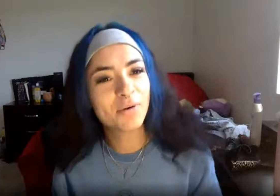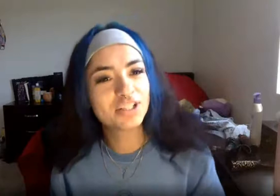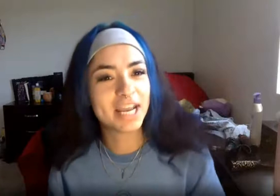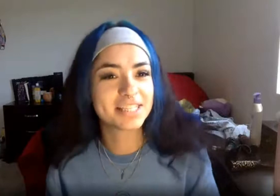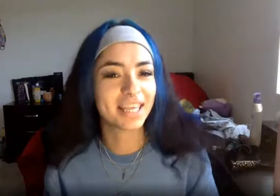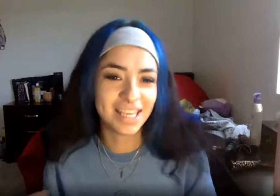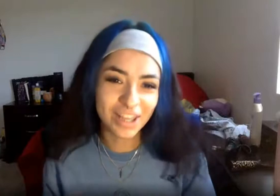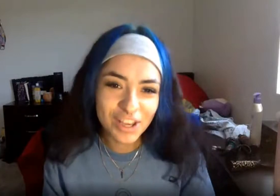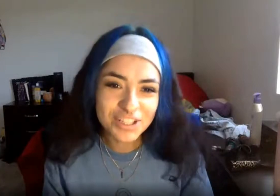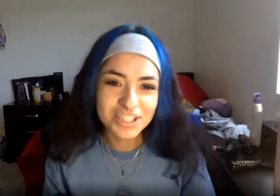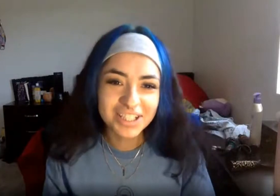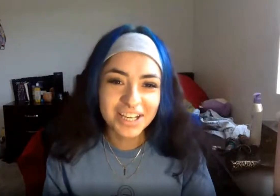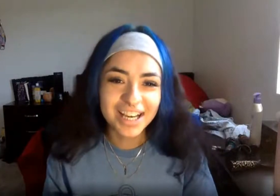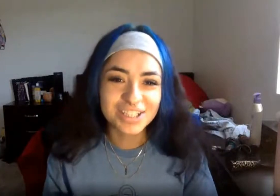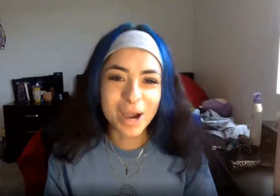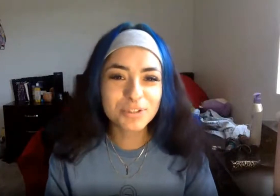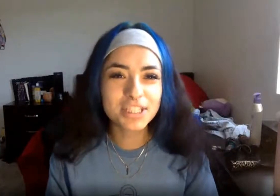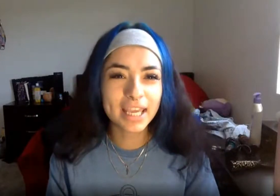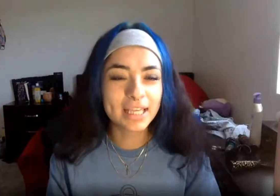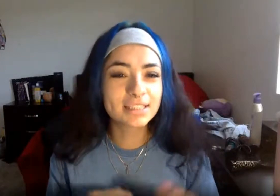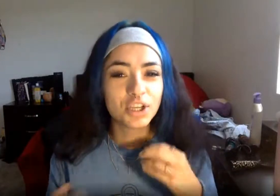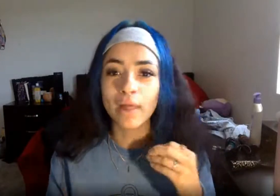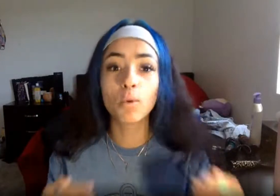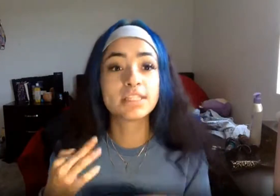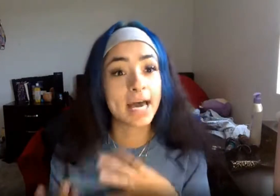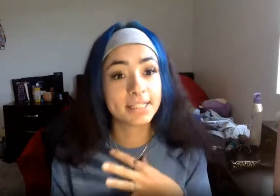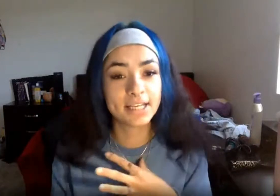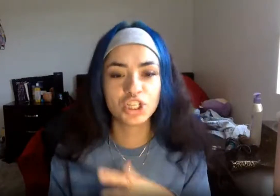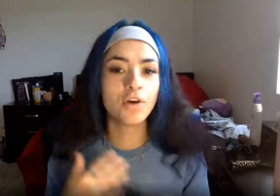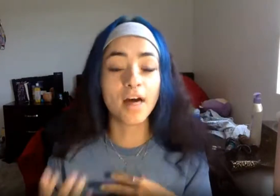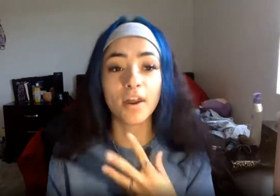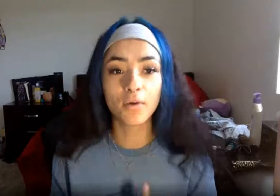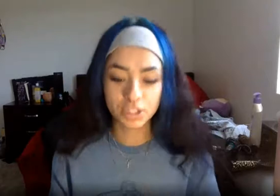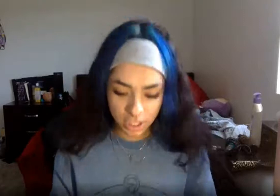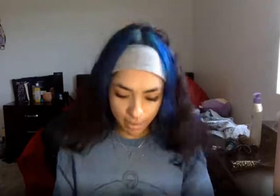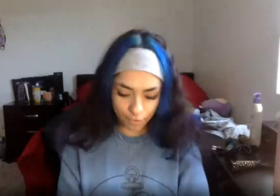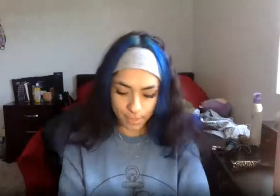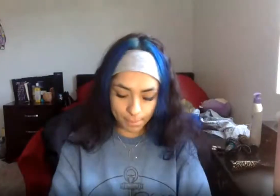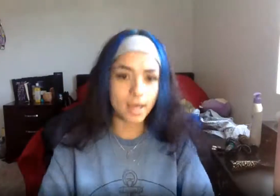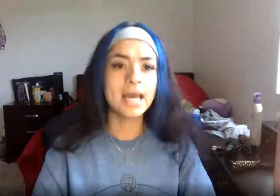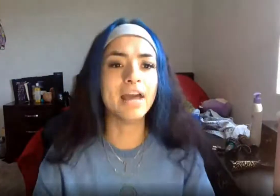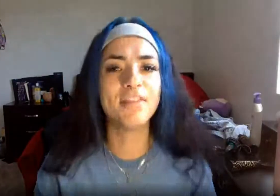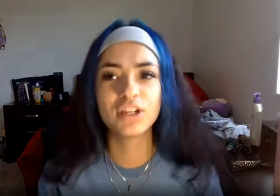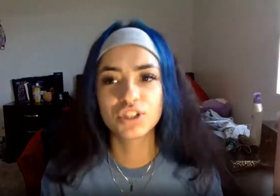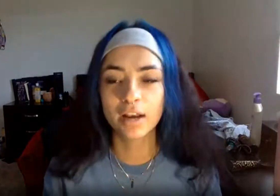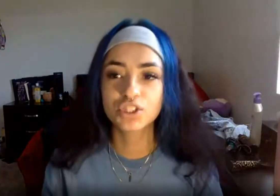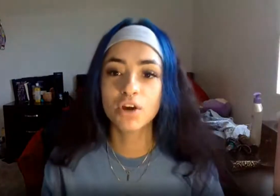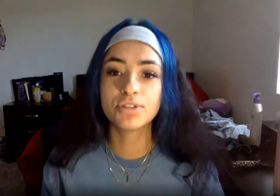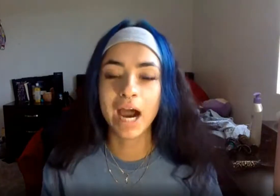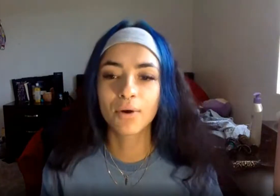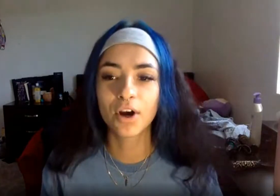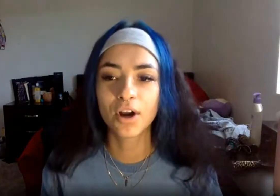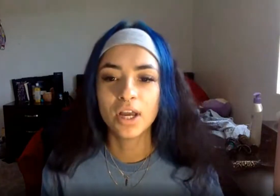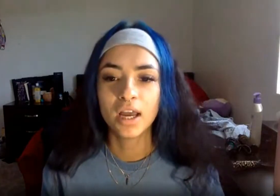Sign Language and it's like English. So I'm just like, like, what's that distinction? A lot of questions come up for me, but I think that just kind of